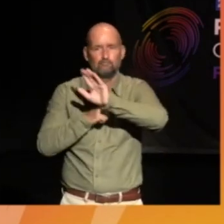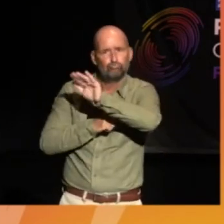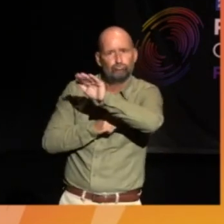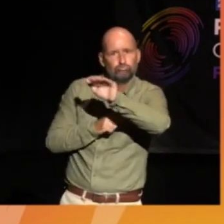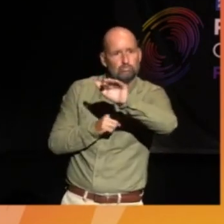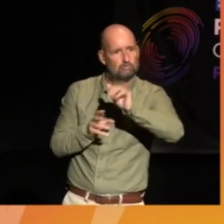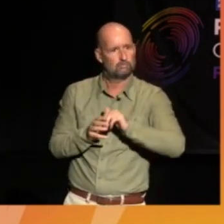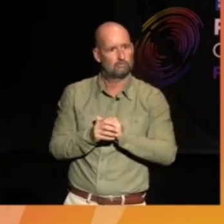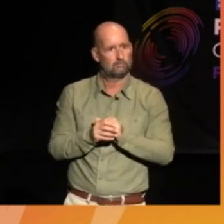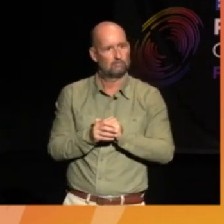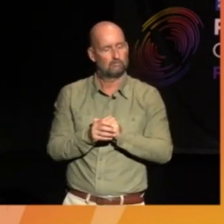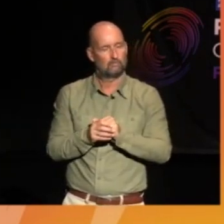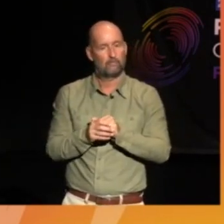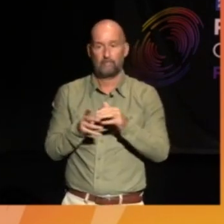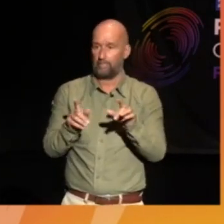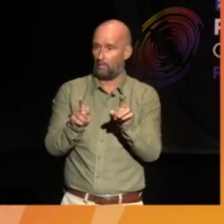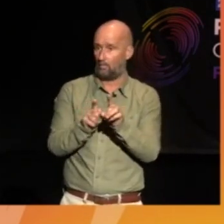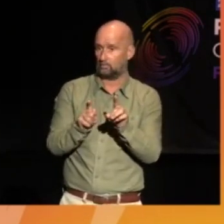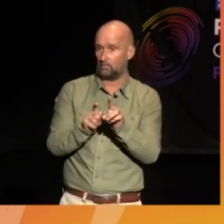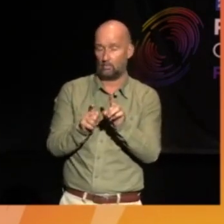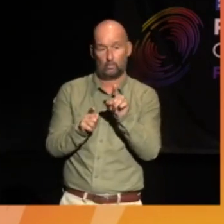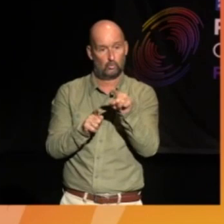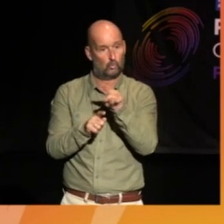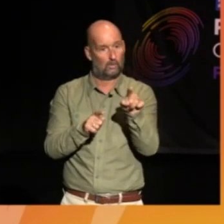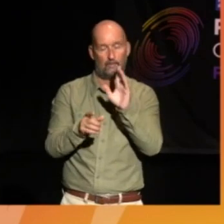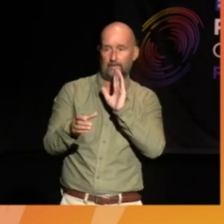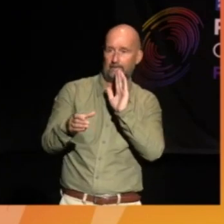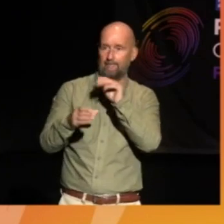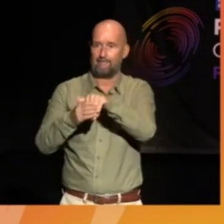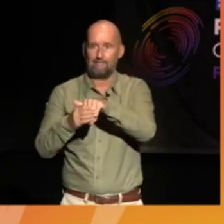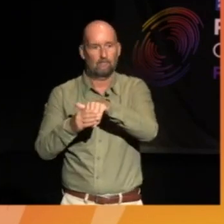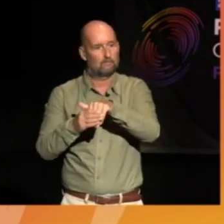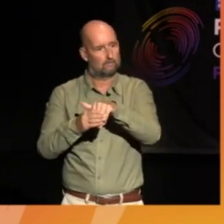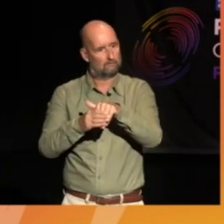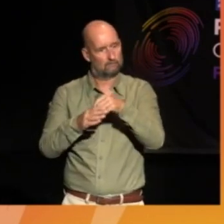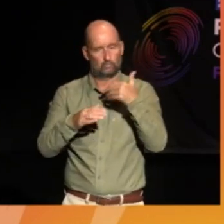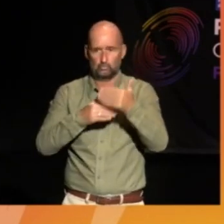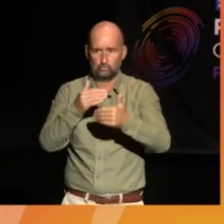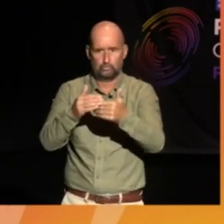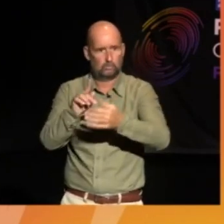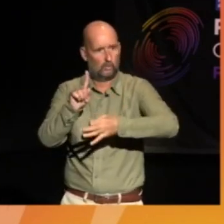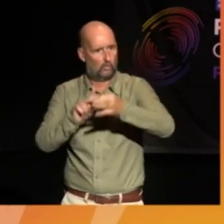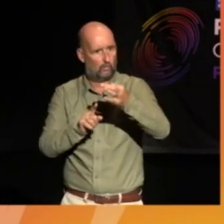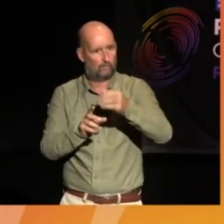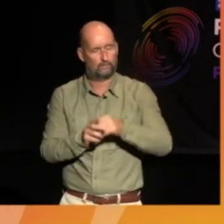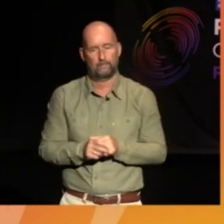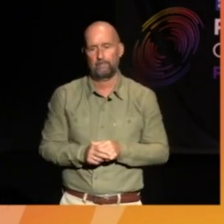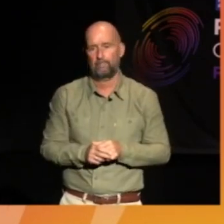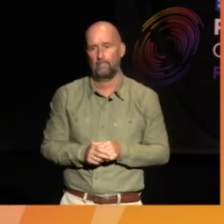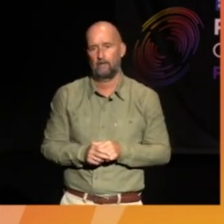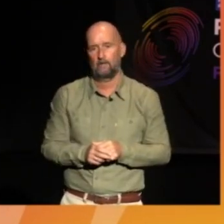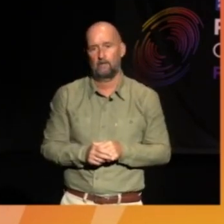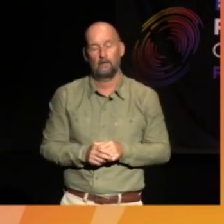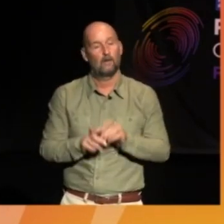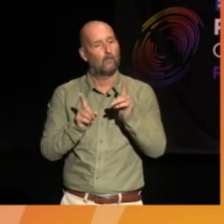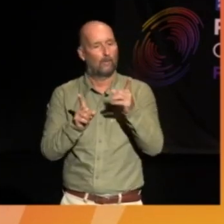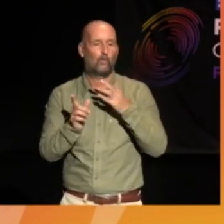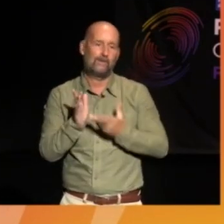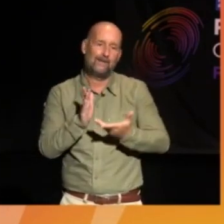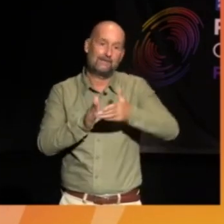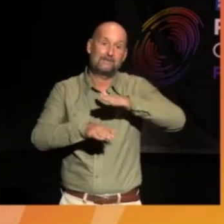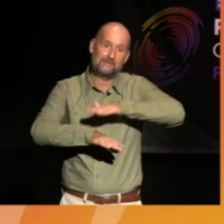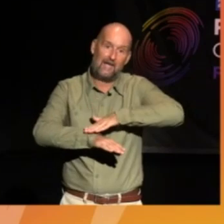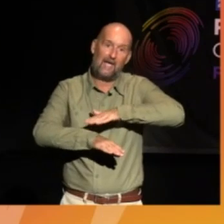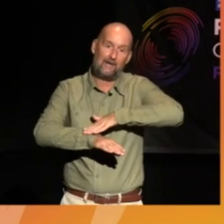two important roles we can play in that way. But of course, those who have some spare time, they